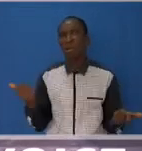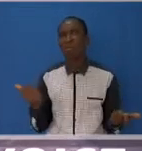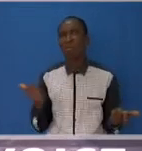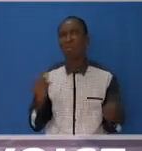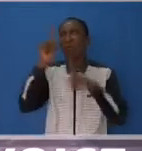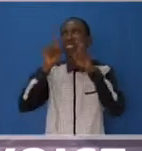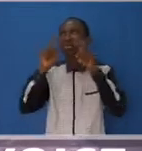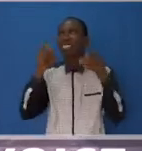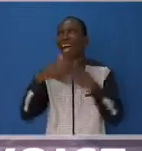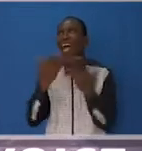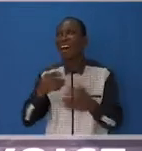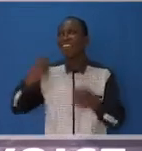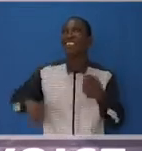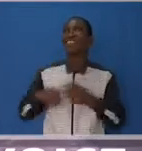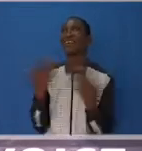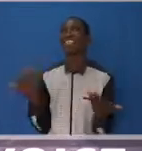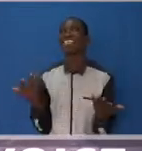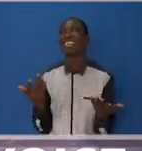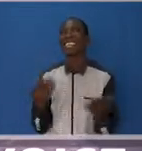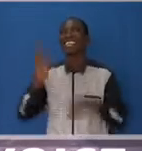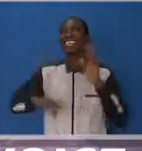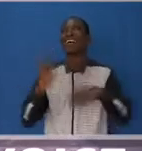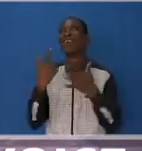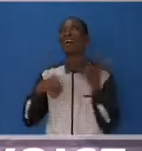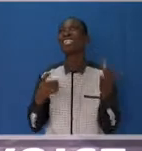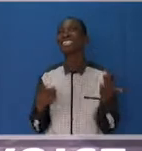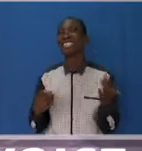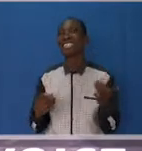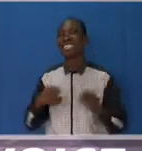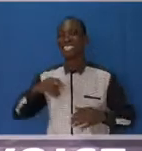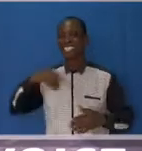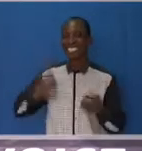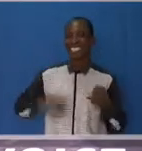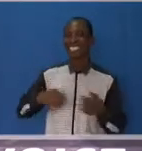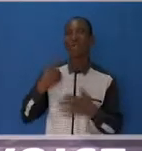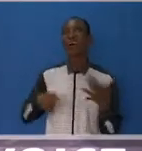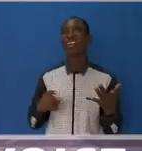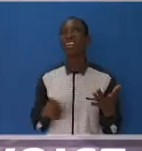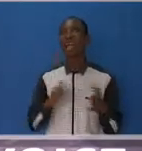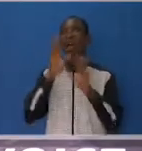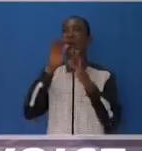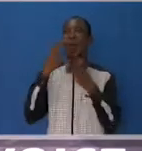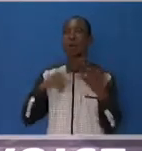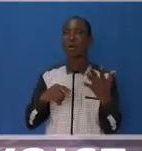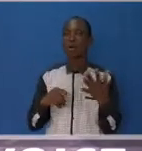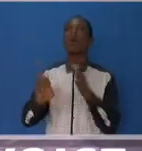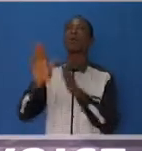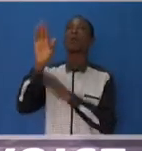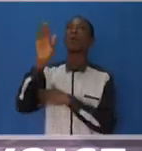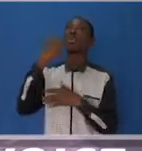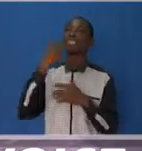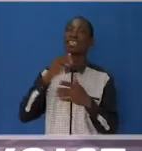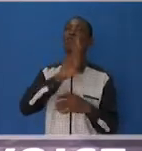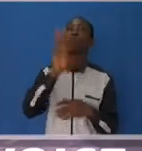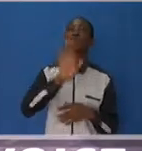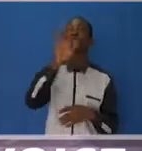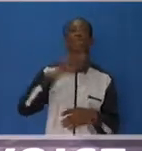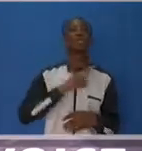na get on way, nan chinin way, nan sengun way. Or see, for one no for fun to